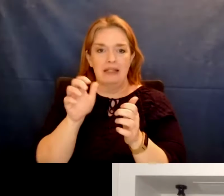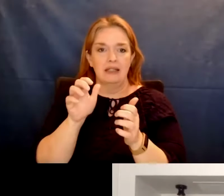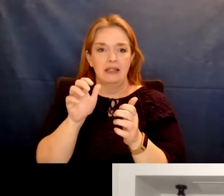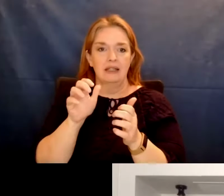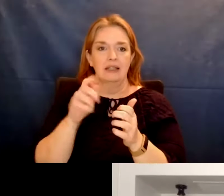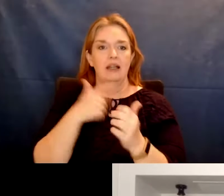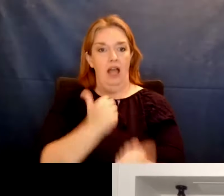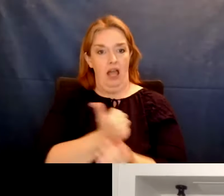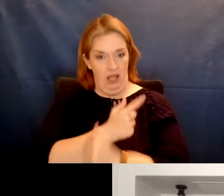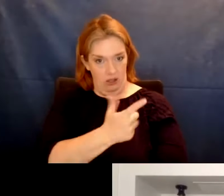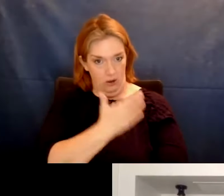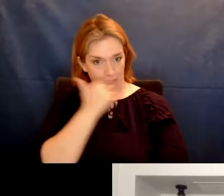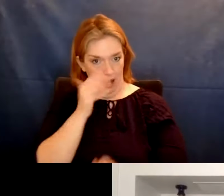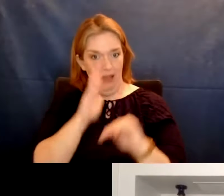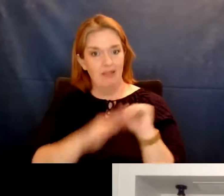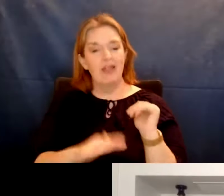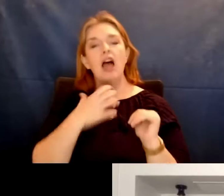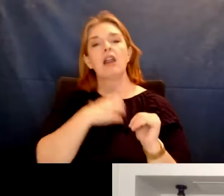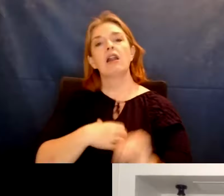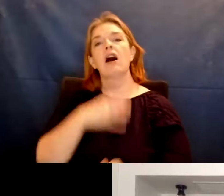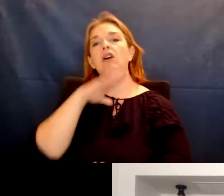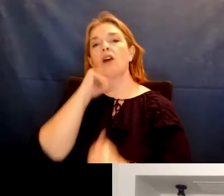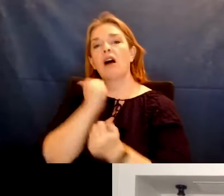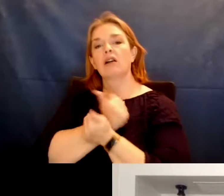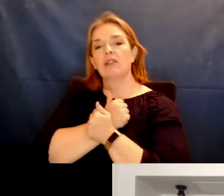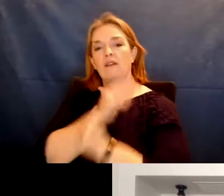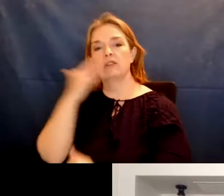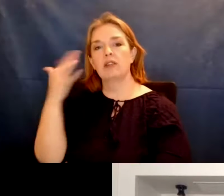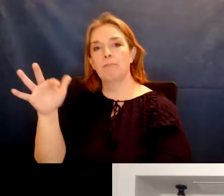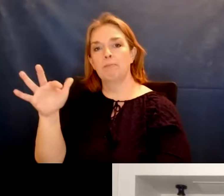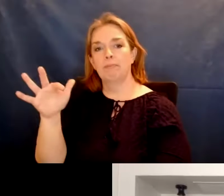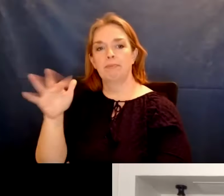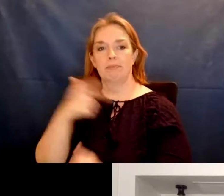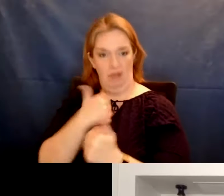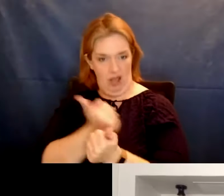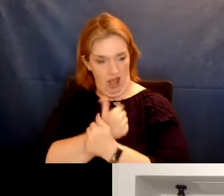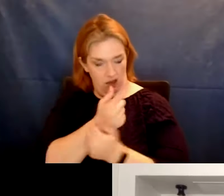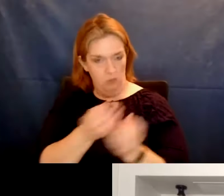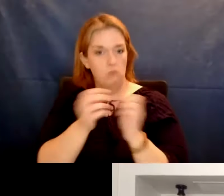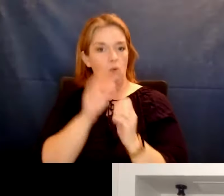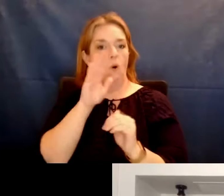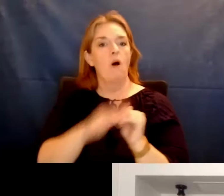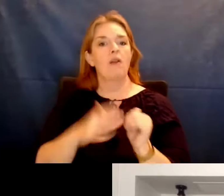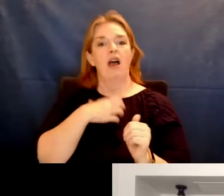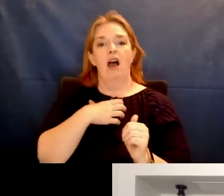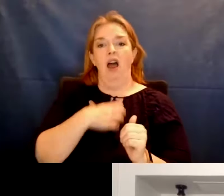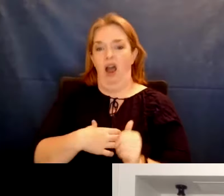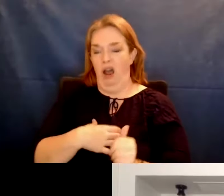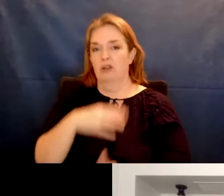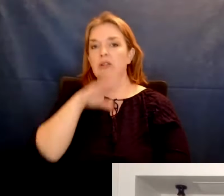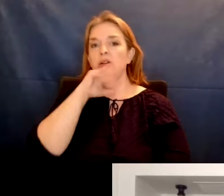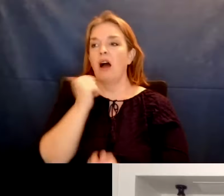I love you better than the hungry hogs love slop. I love you better than the hungriest hogs love